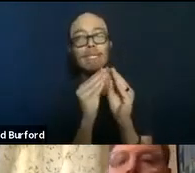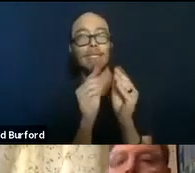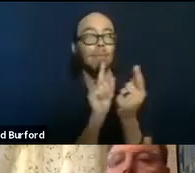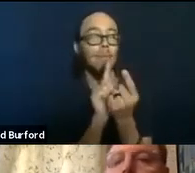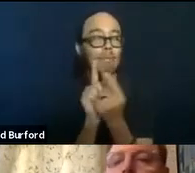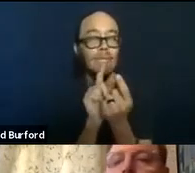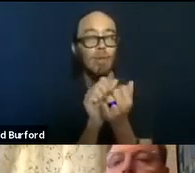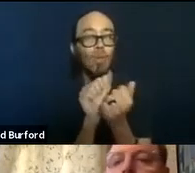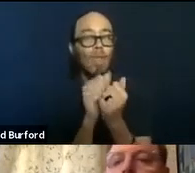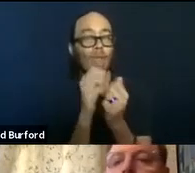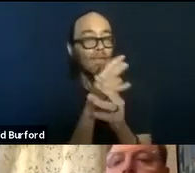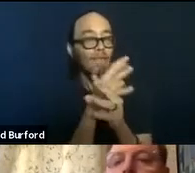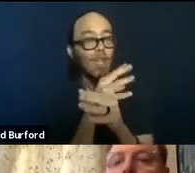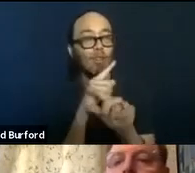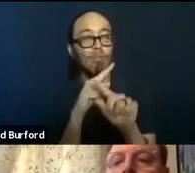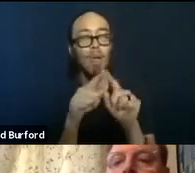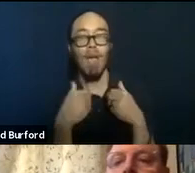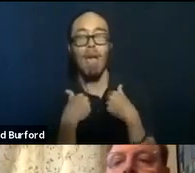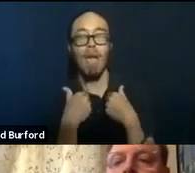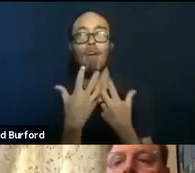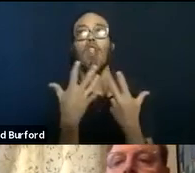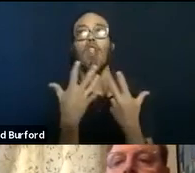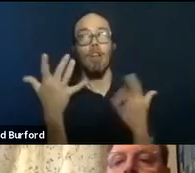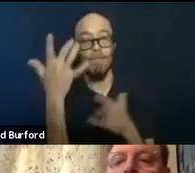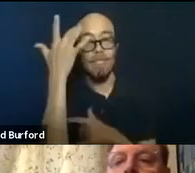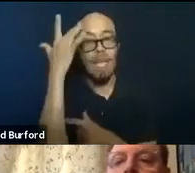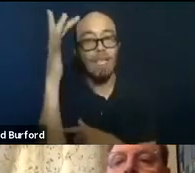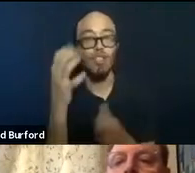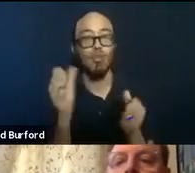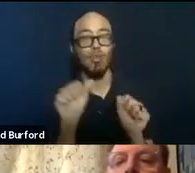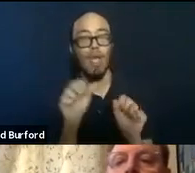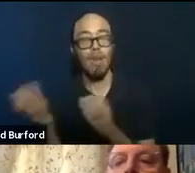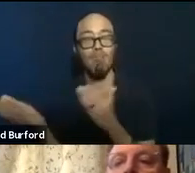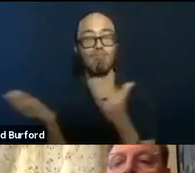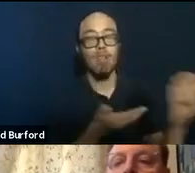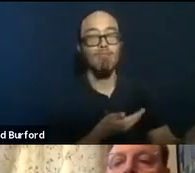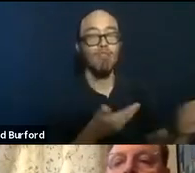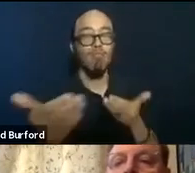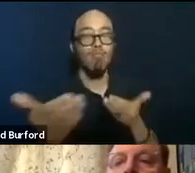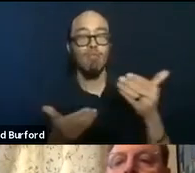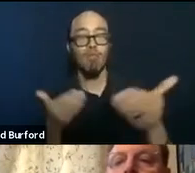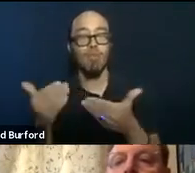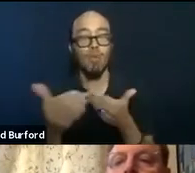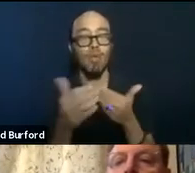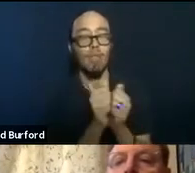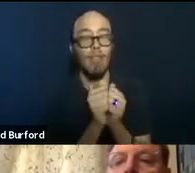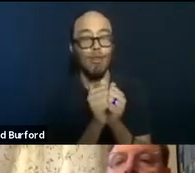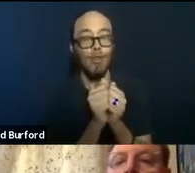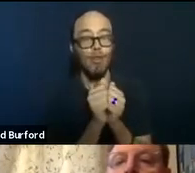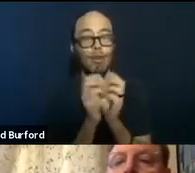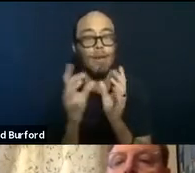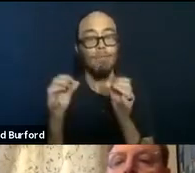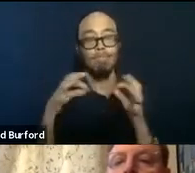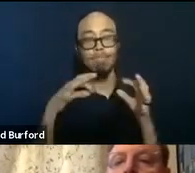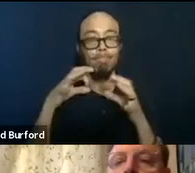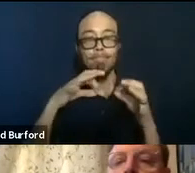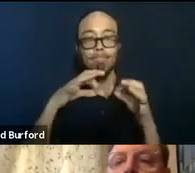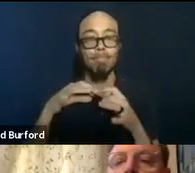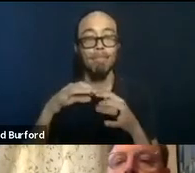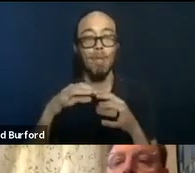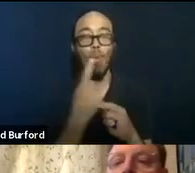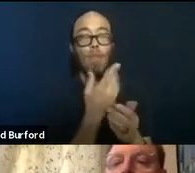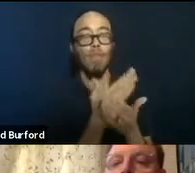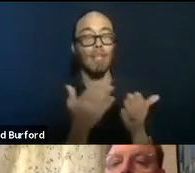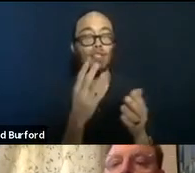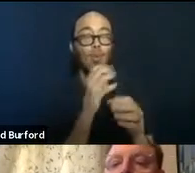with all kinds of intelligence, so you can bring people together. One of the things about working on video is it